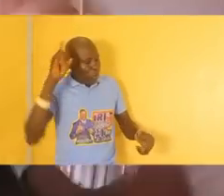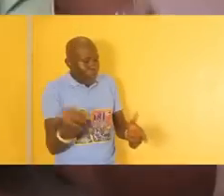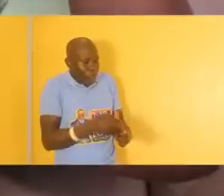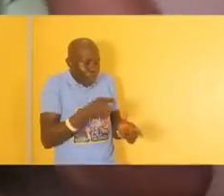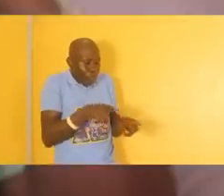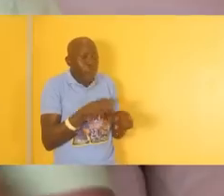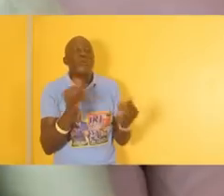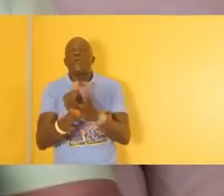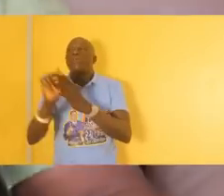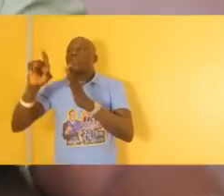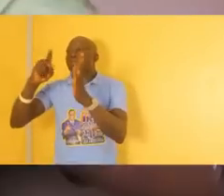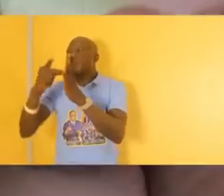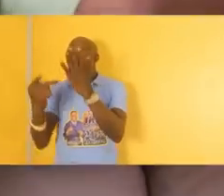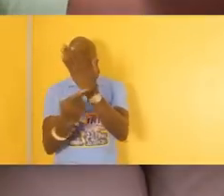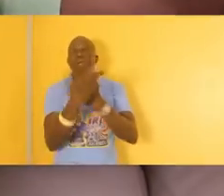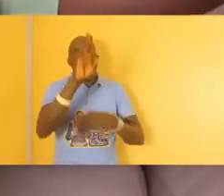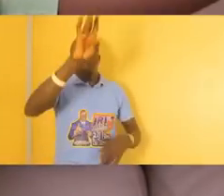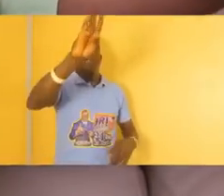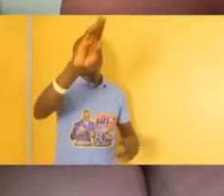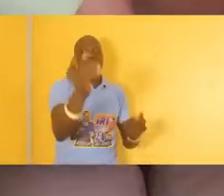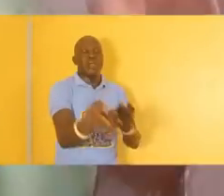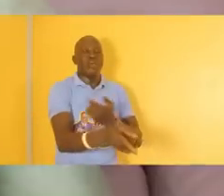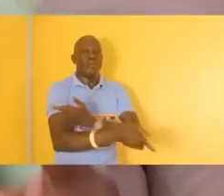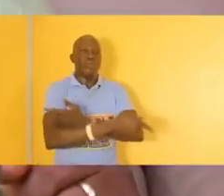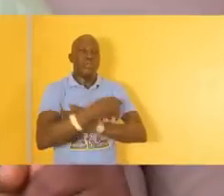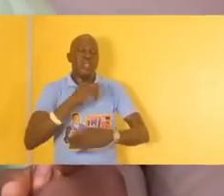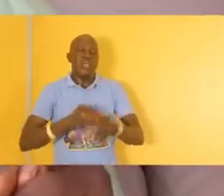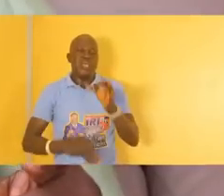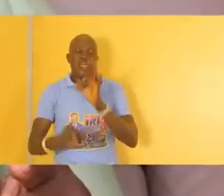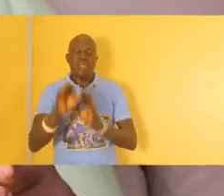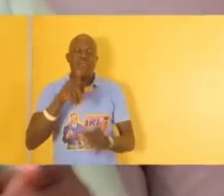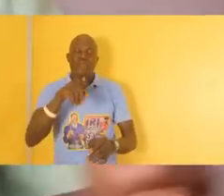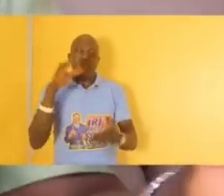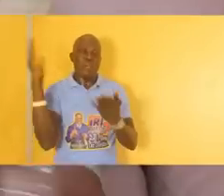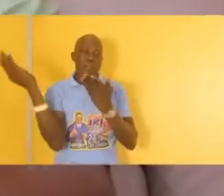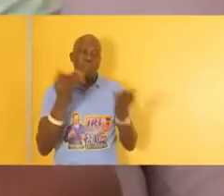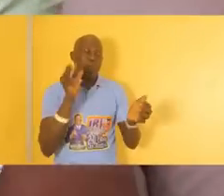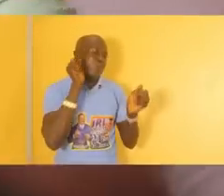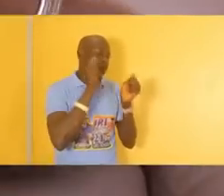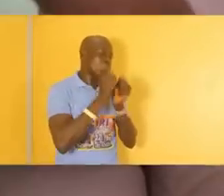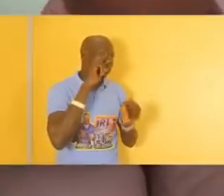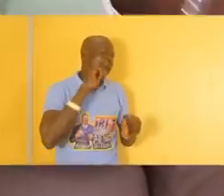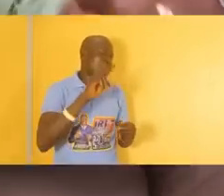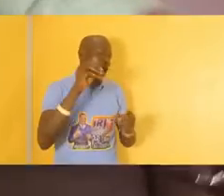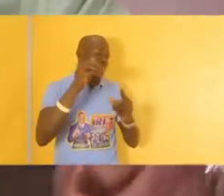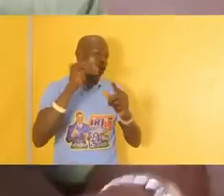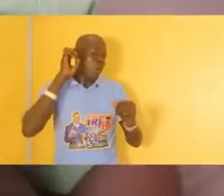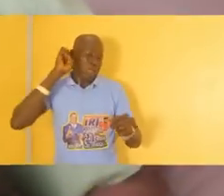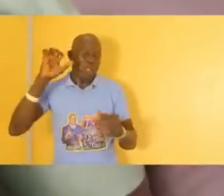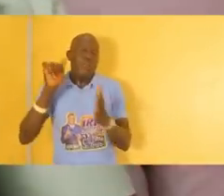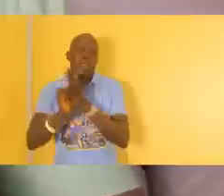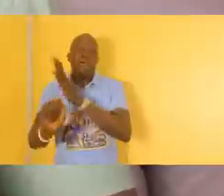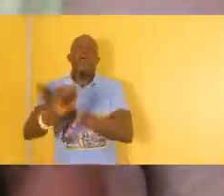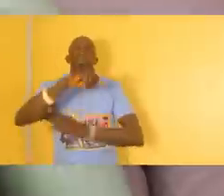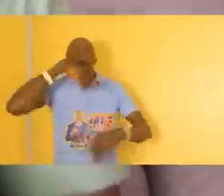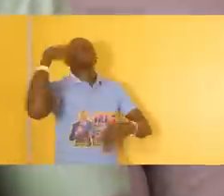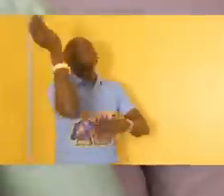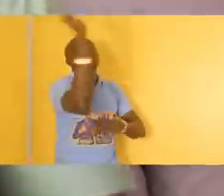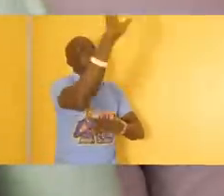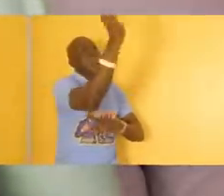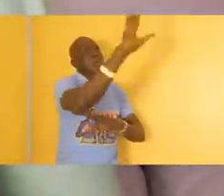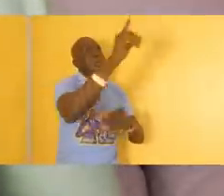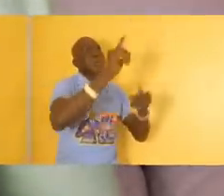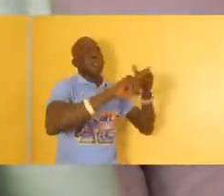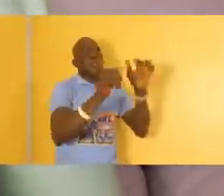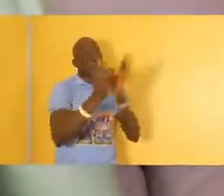meet before you meet your husband. The first born that the first thing gave birth to will be the one to come